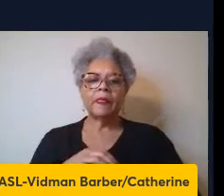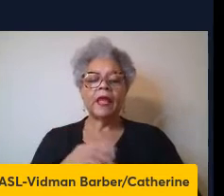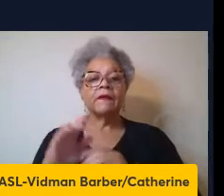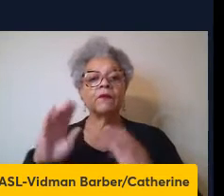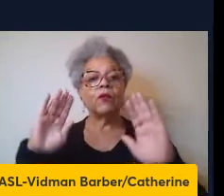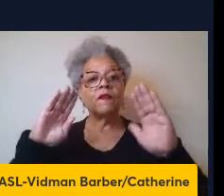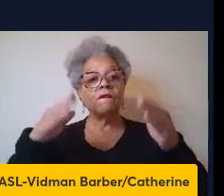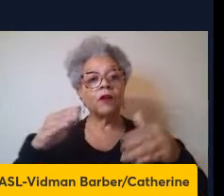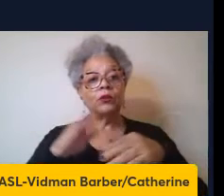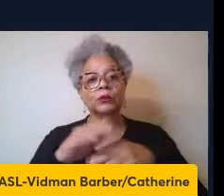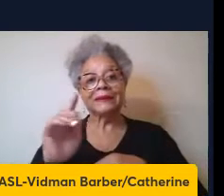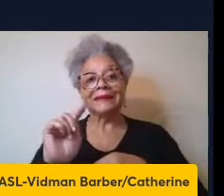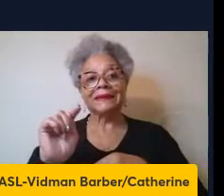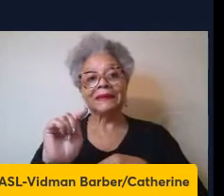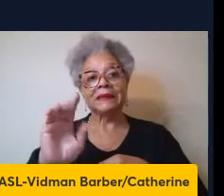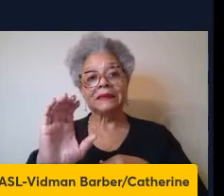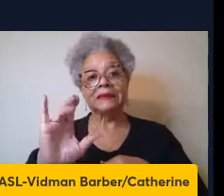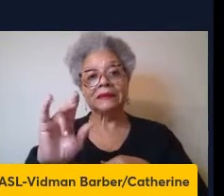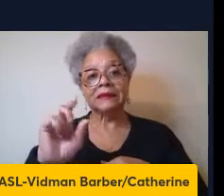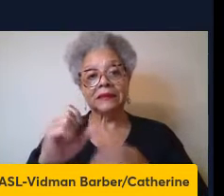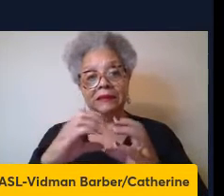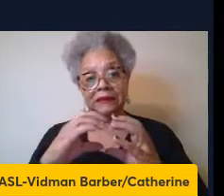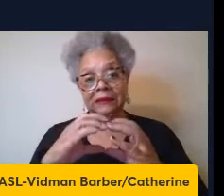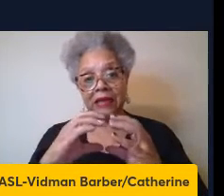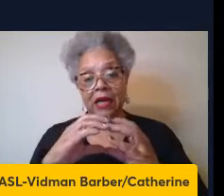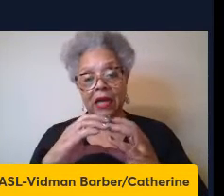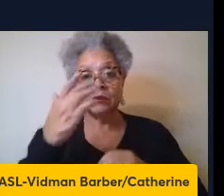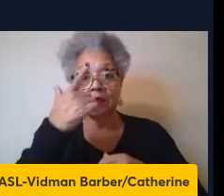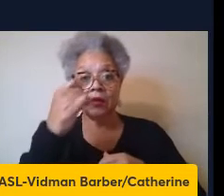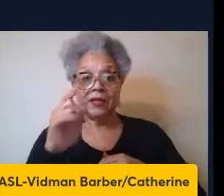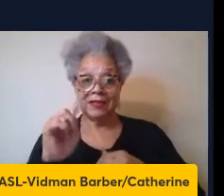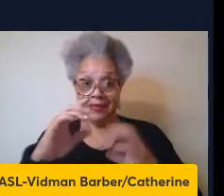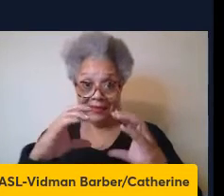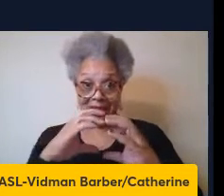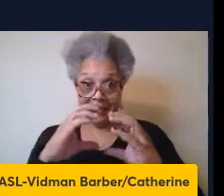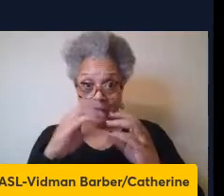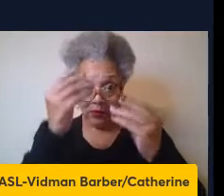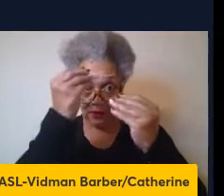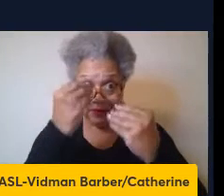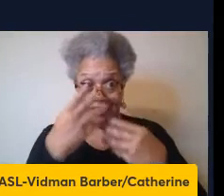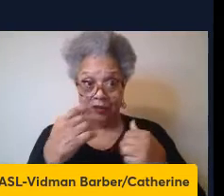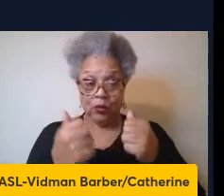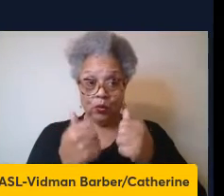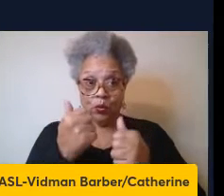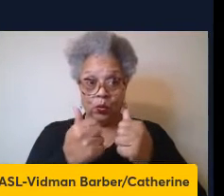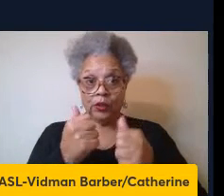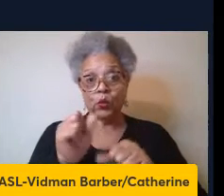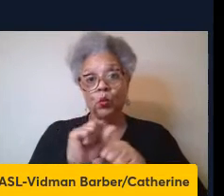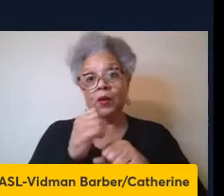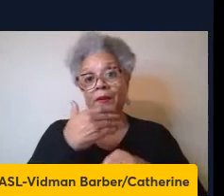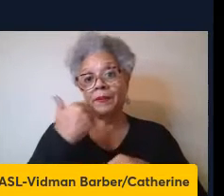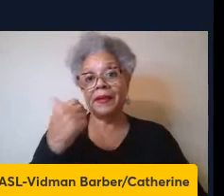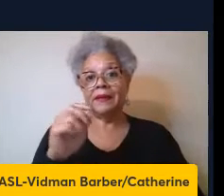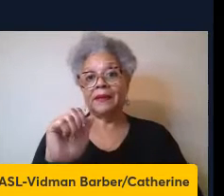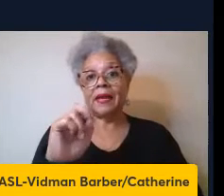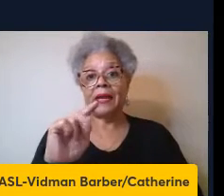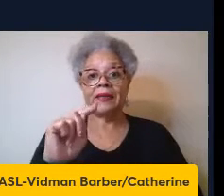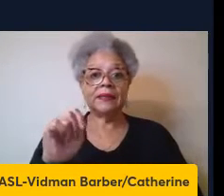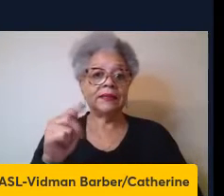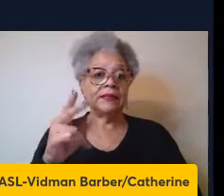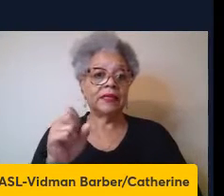cells because we wanted to see if T cells could tell us which antigens work best. And for those of you who don't